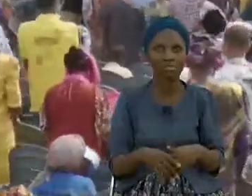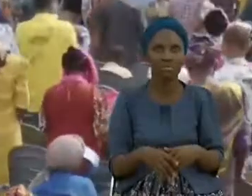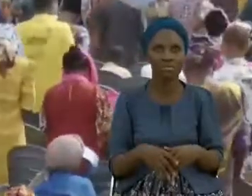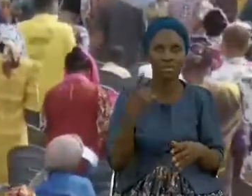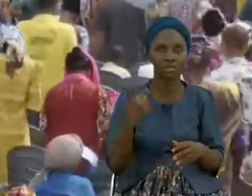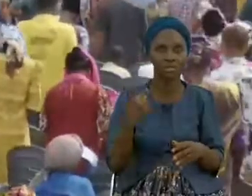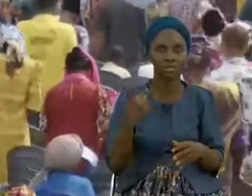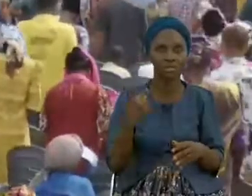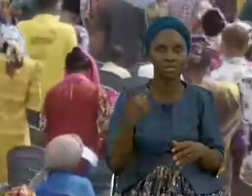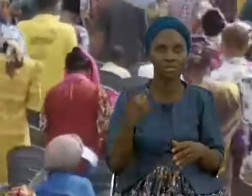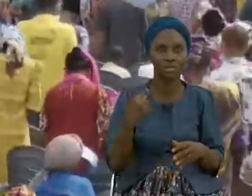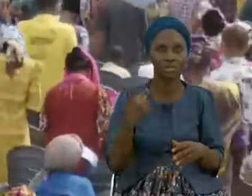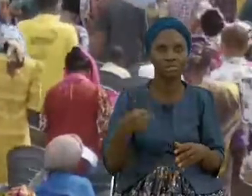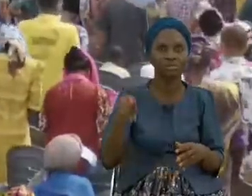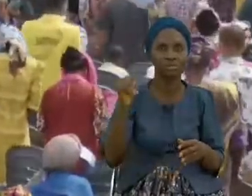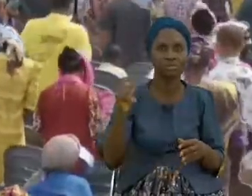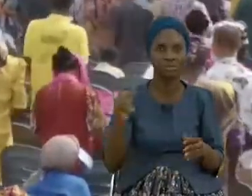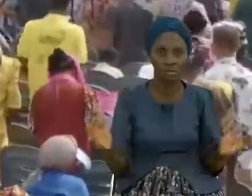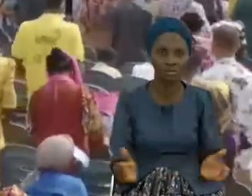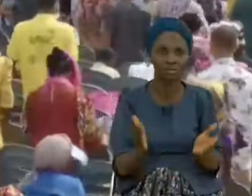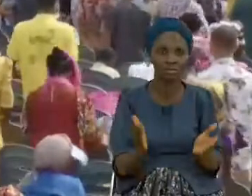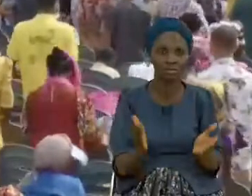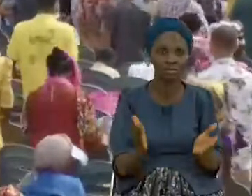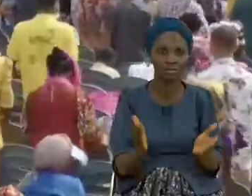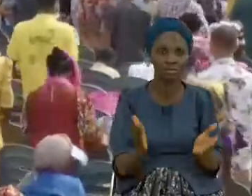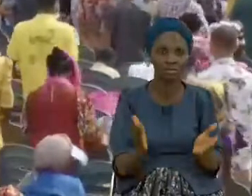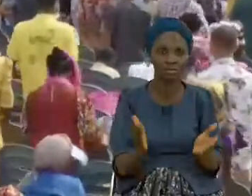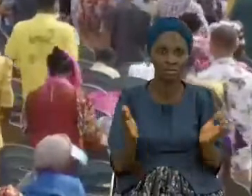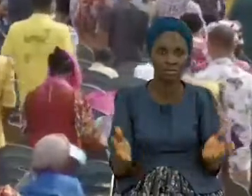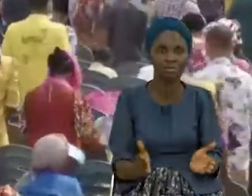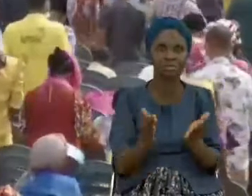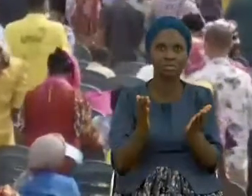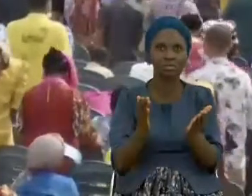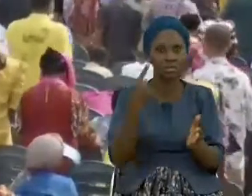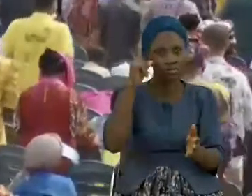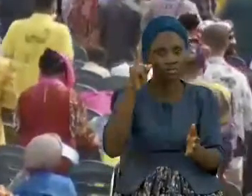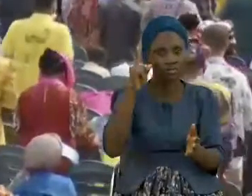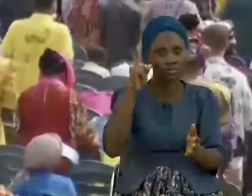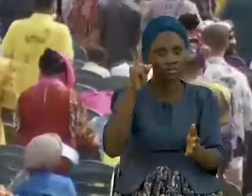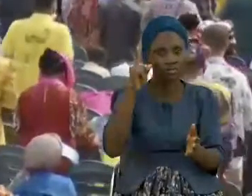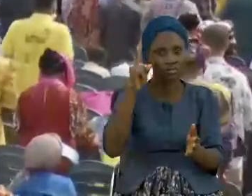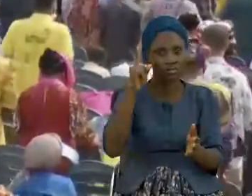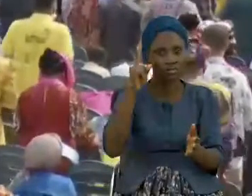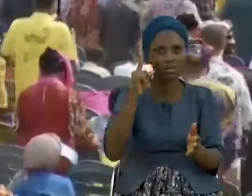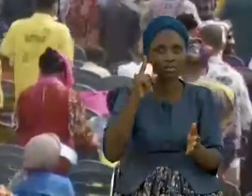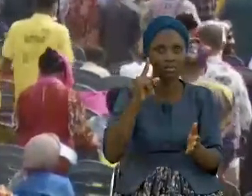for soul seekers were persevering seal